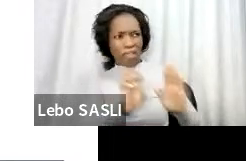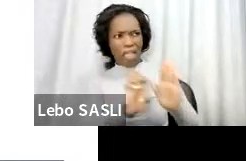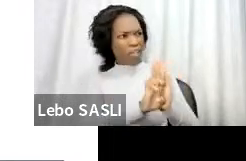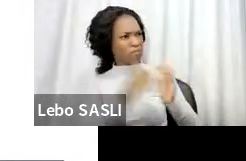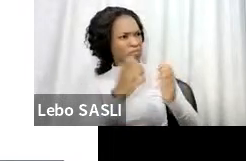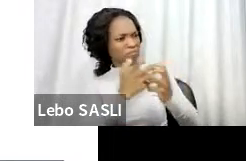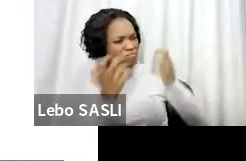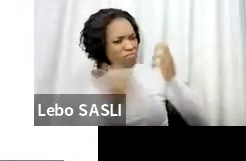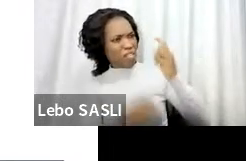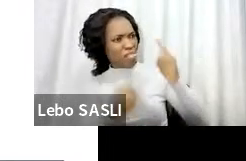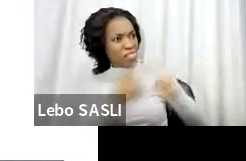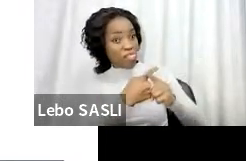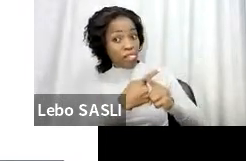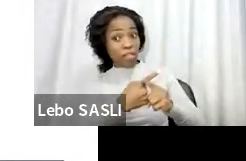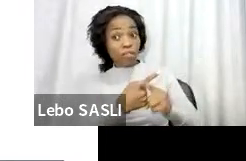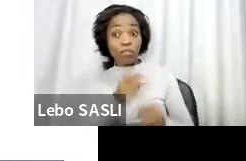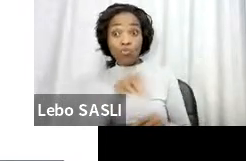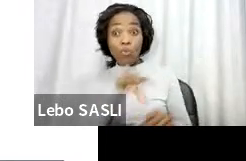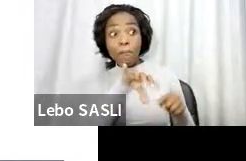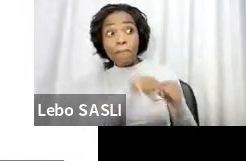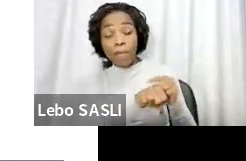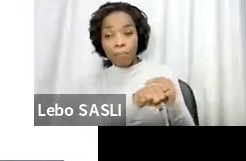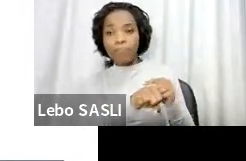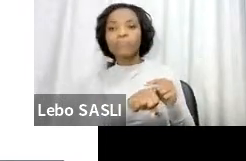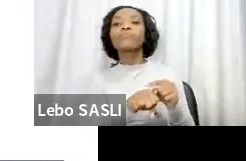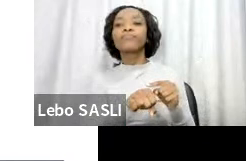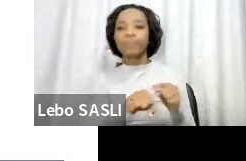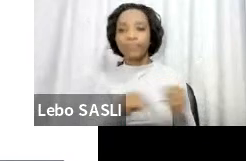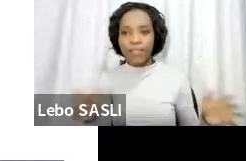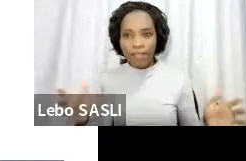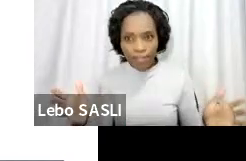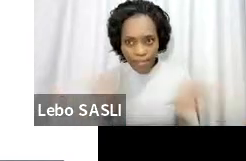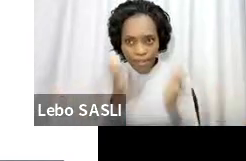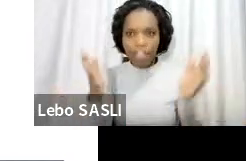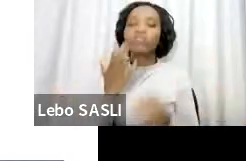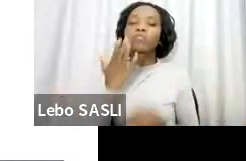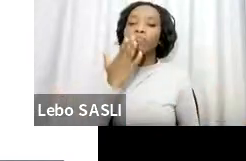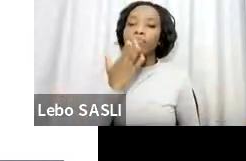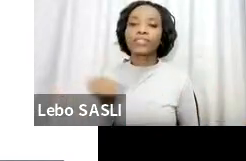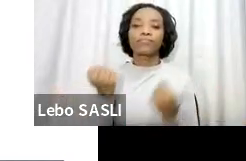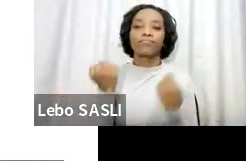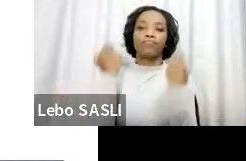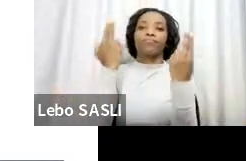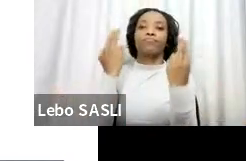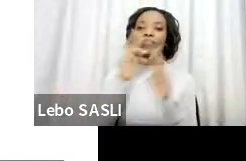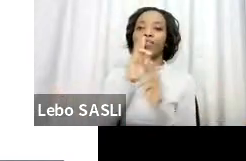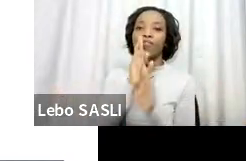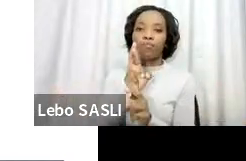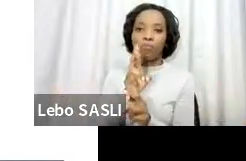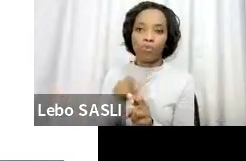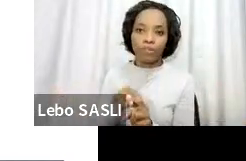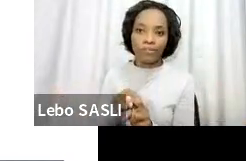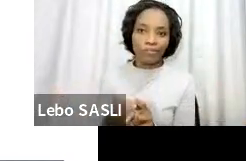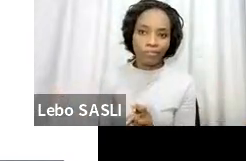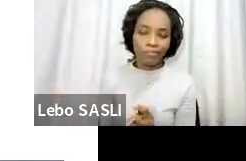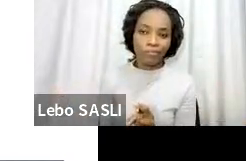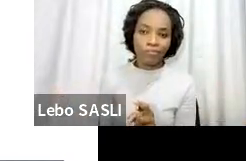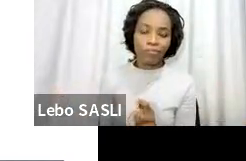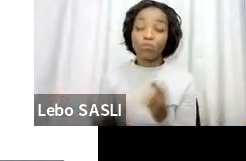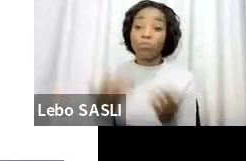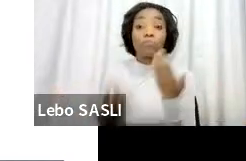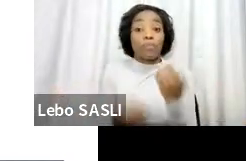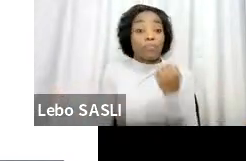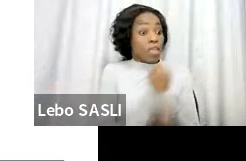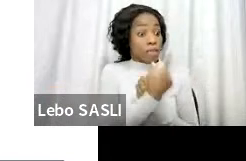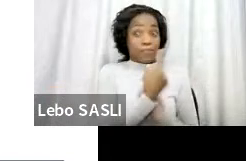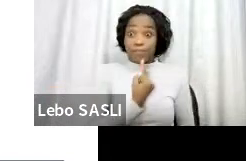those things are happening, we are encouraging you to speak up. Either you are experiencing it or either you